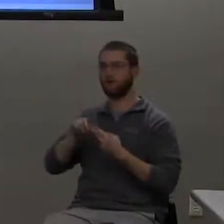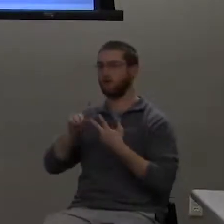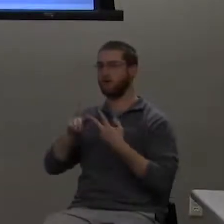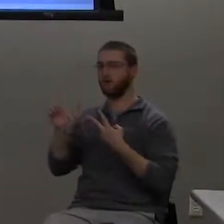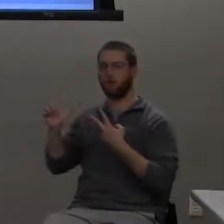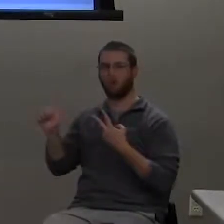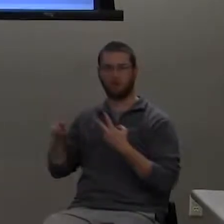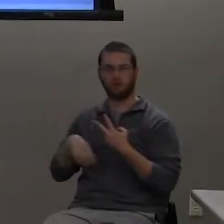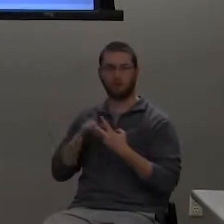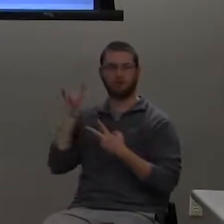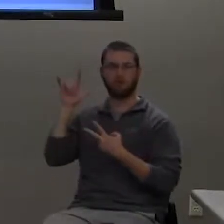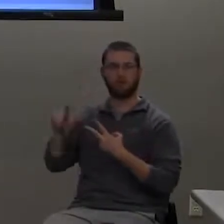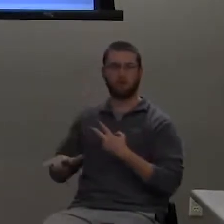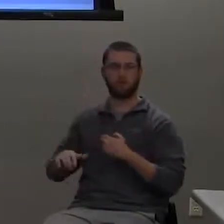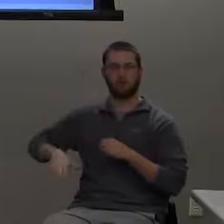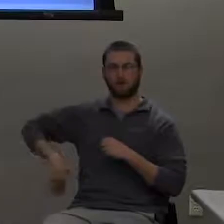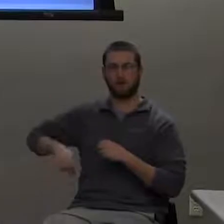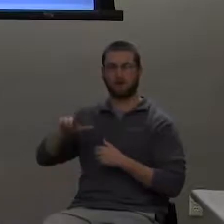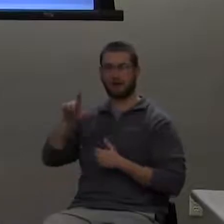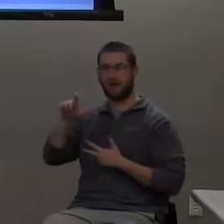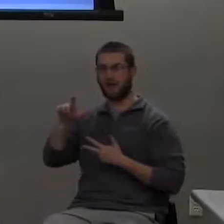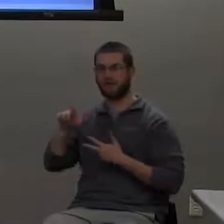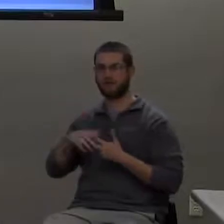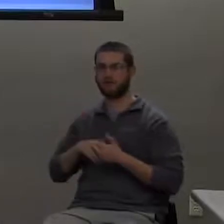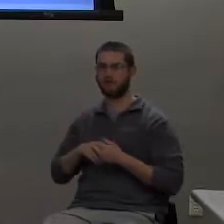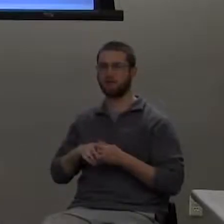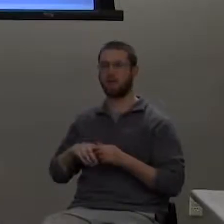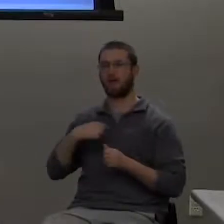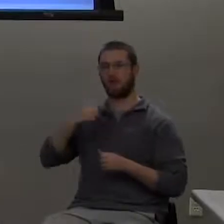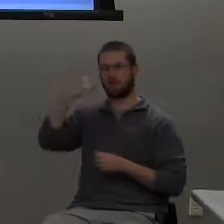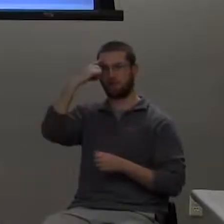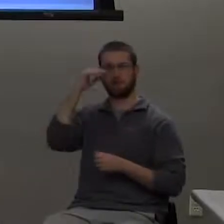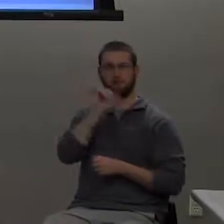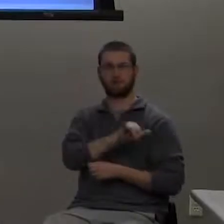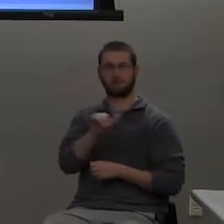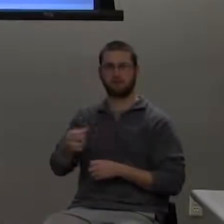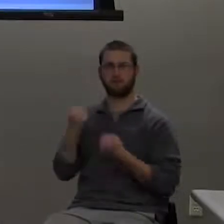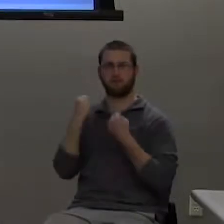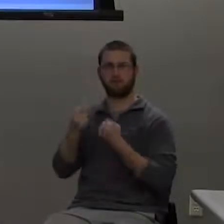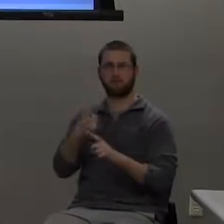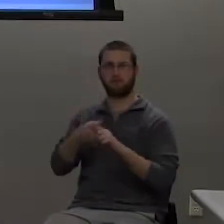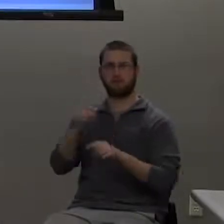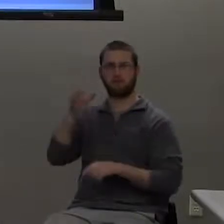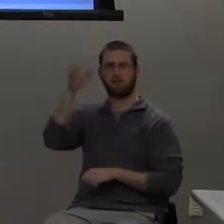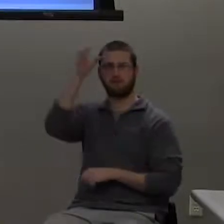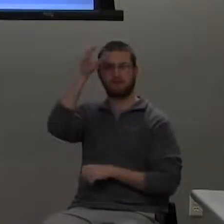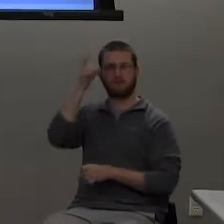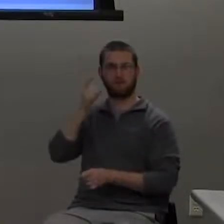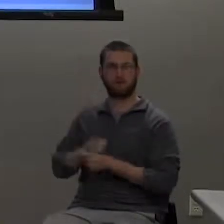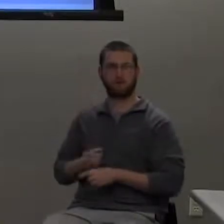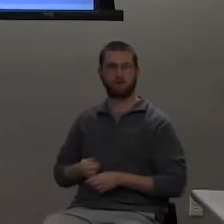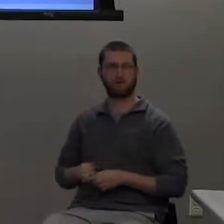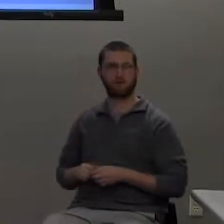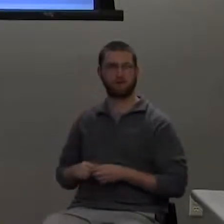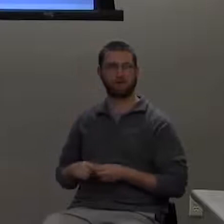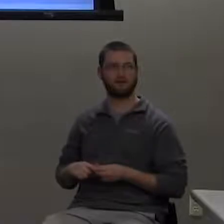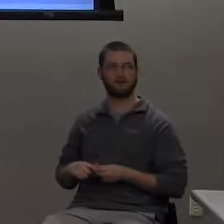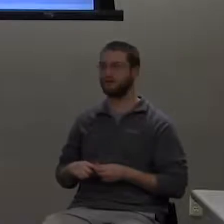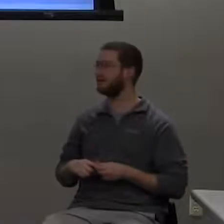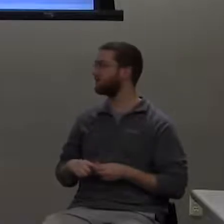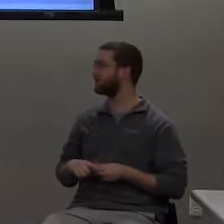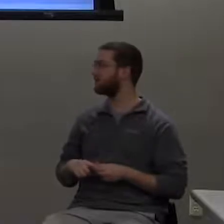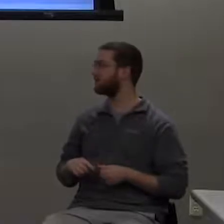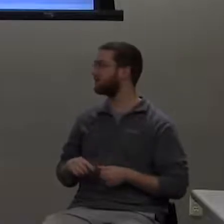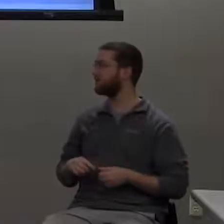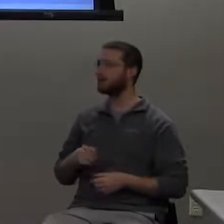Louisville, I've yet to do Lexington, but I would argue that's the same trip as from Cincinnati. It is not hard. Easier. Half